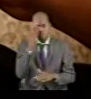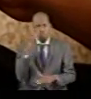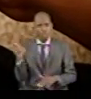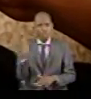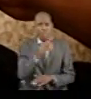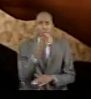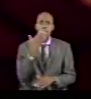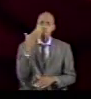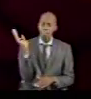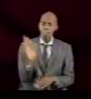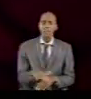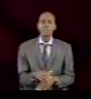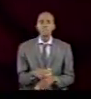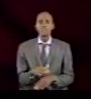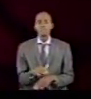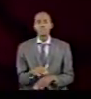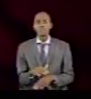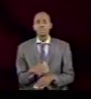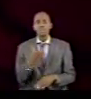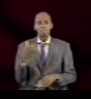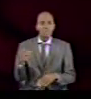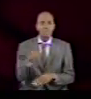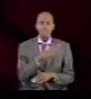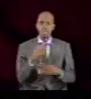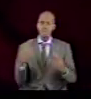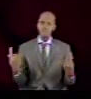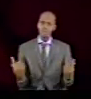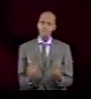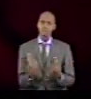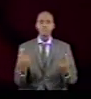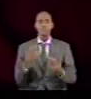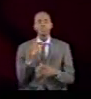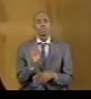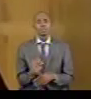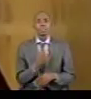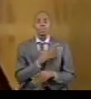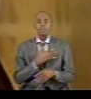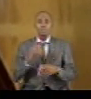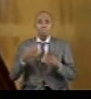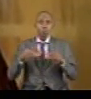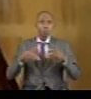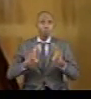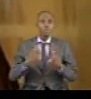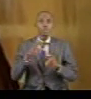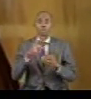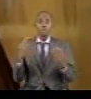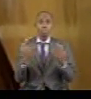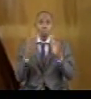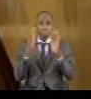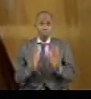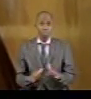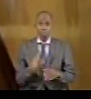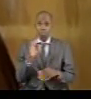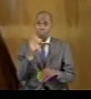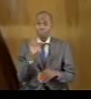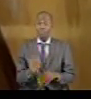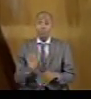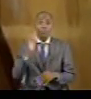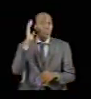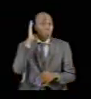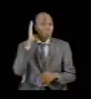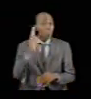they're sinful, they're transgressors. And the way of transgressors will